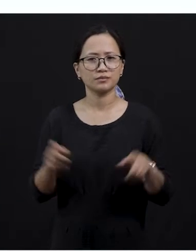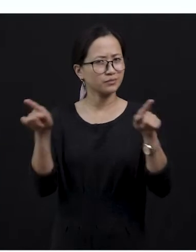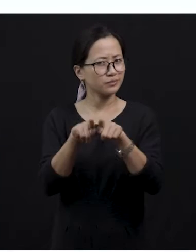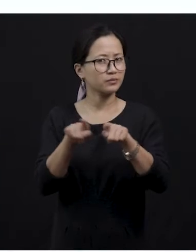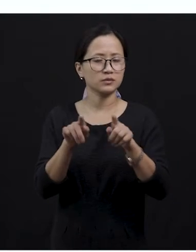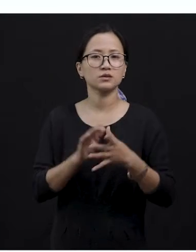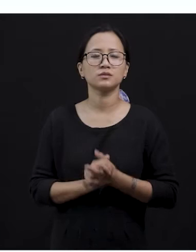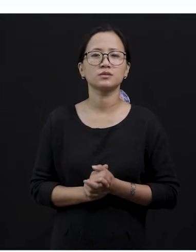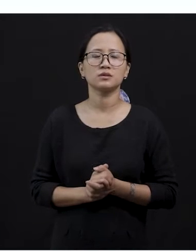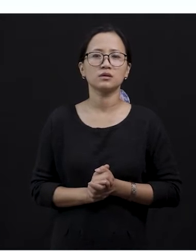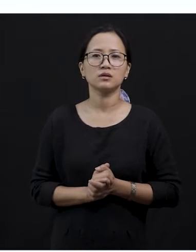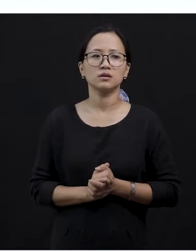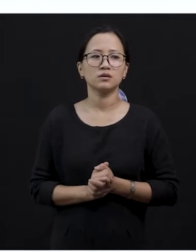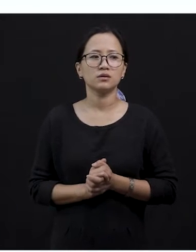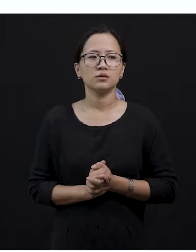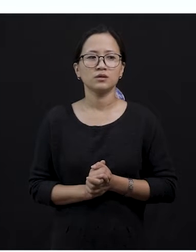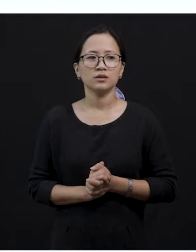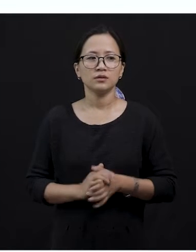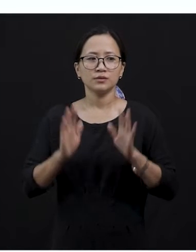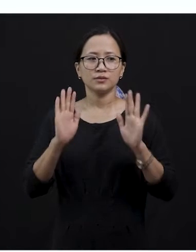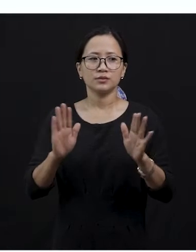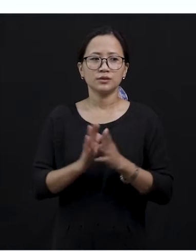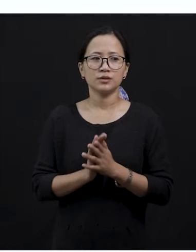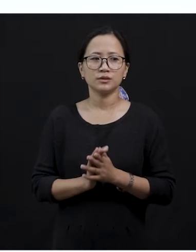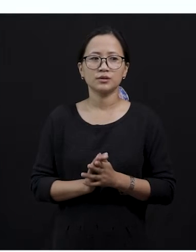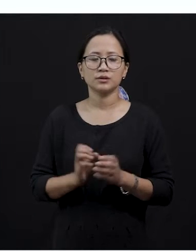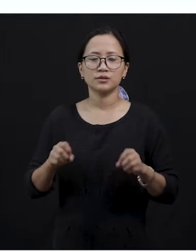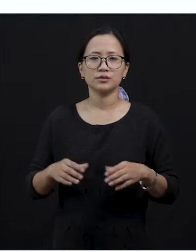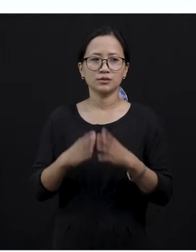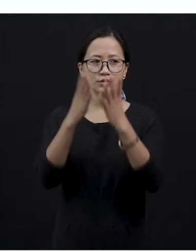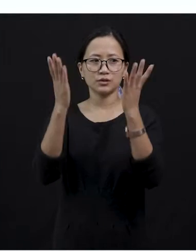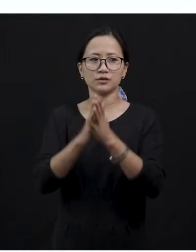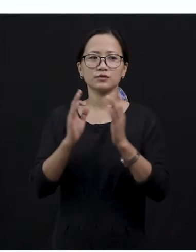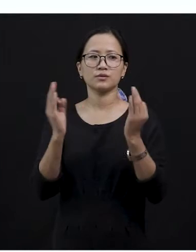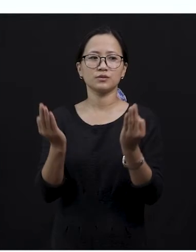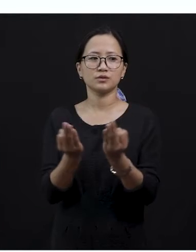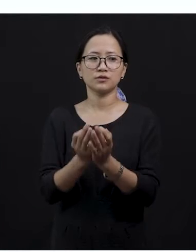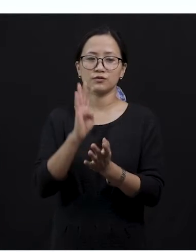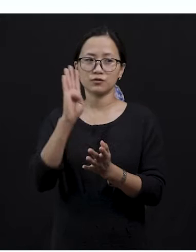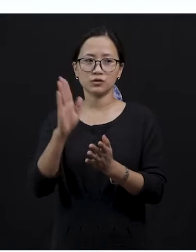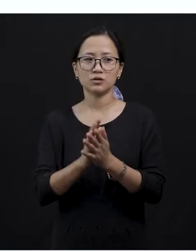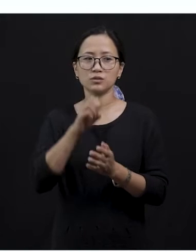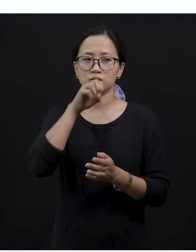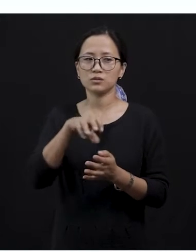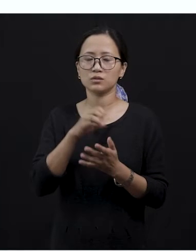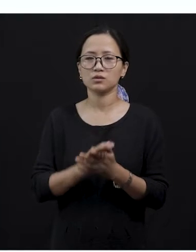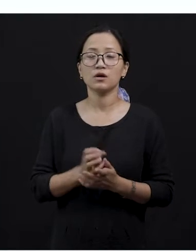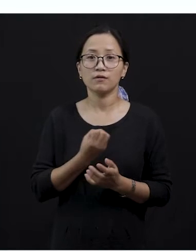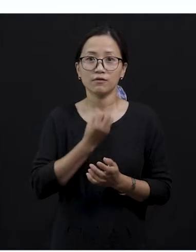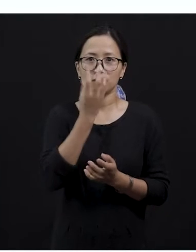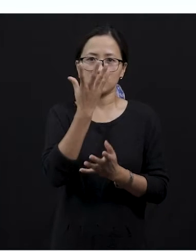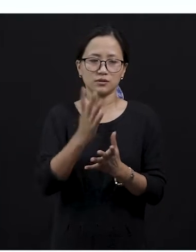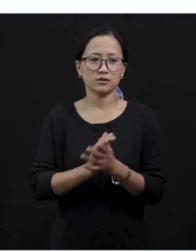similar ones, like we have the trees, family of 4, dog, flowers, and